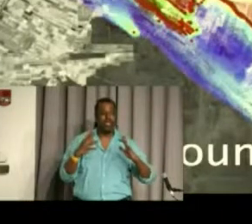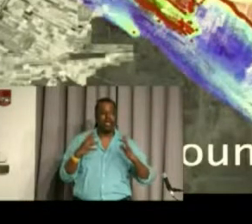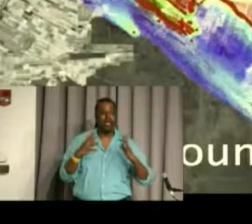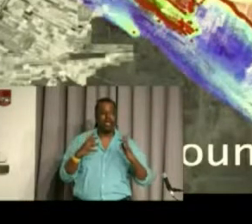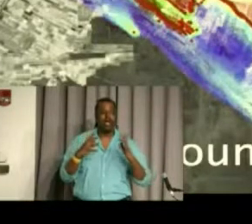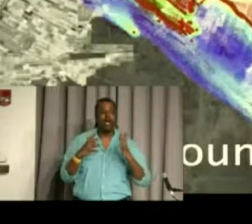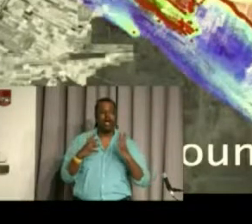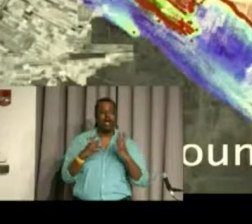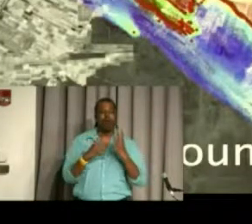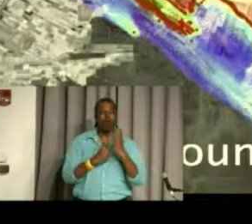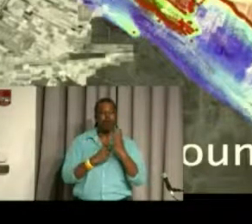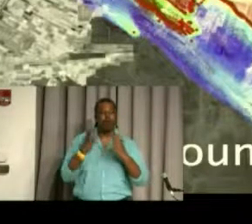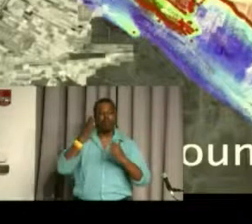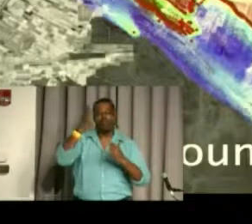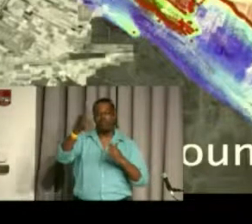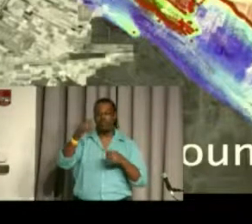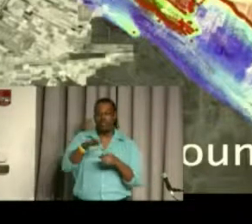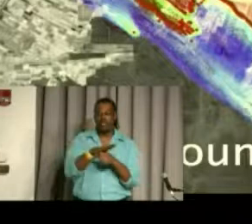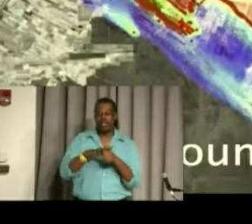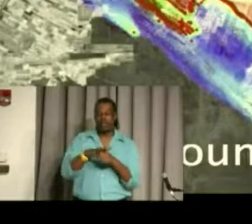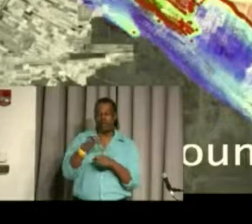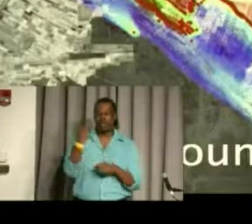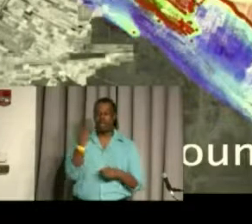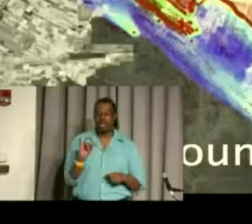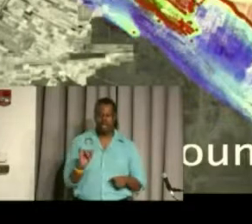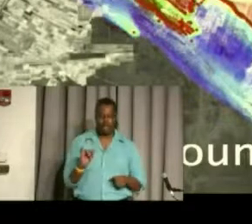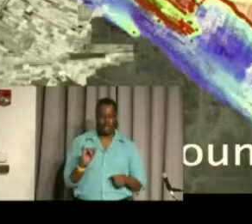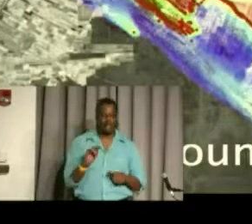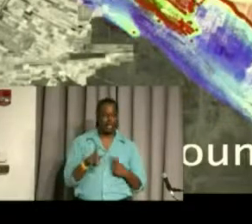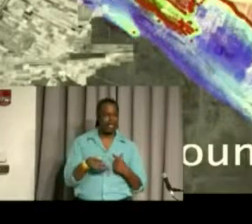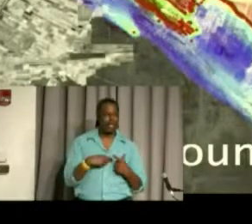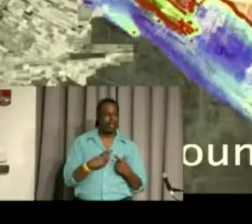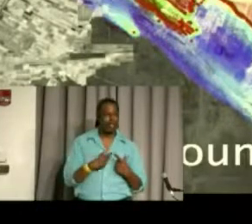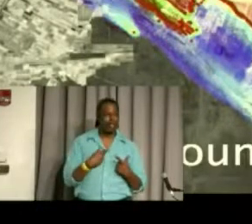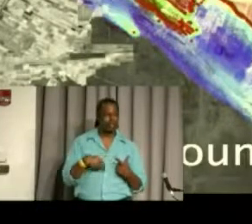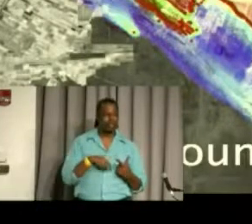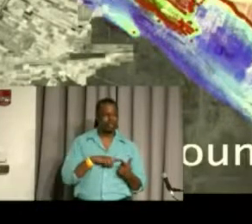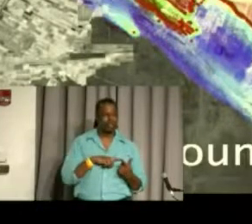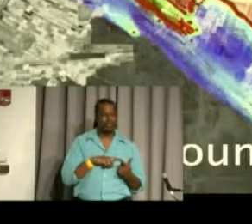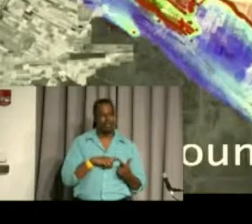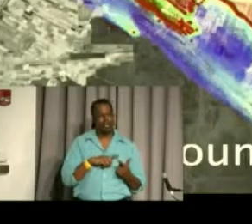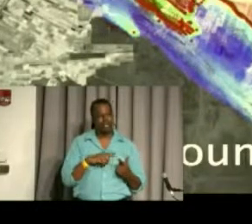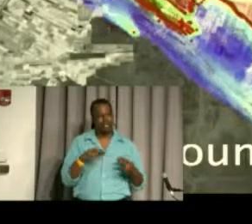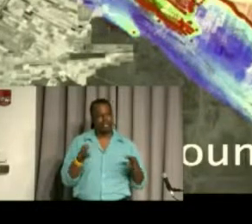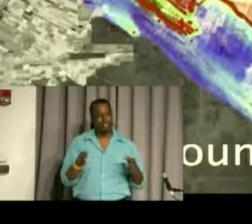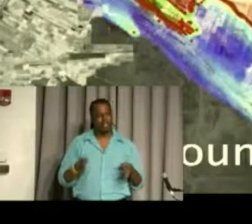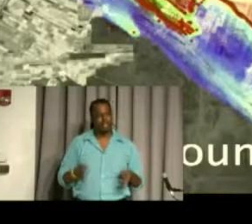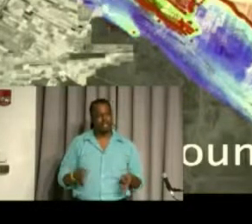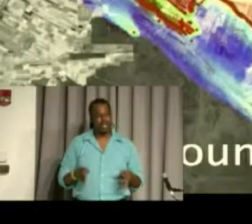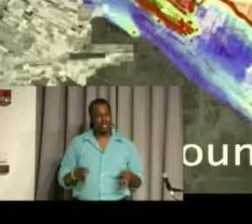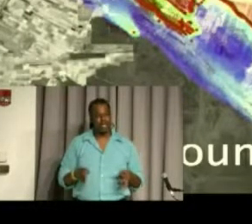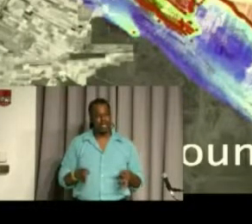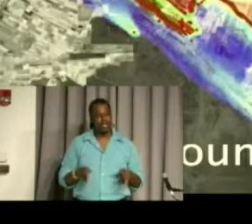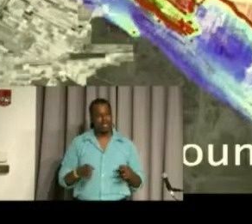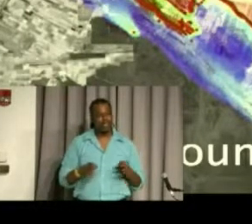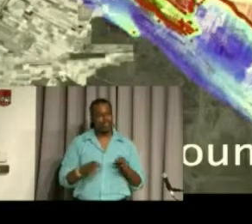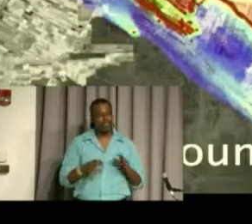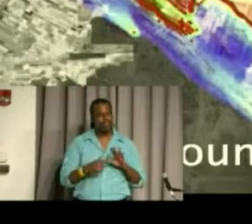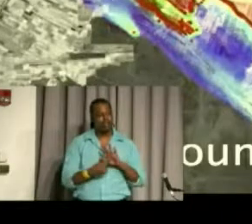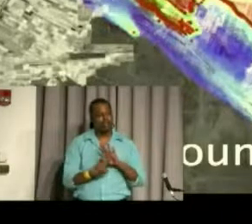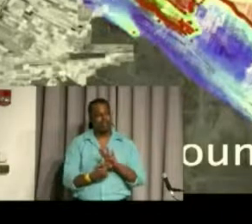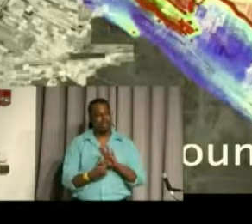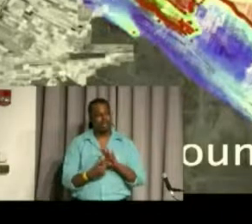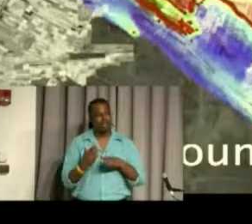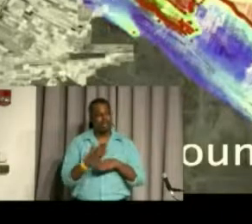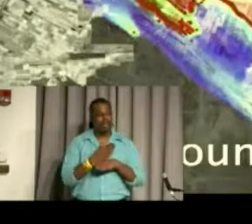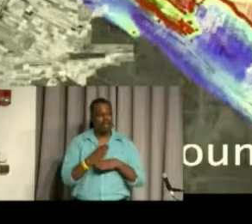vision of the future of this region. We then we decided to simulate the